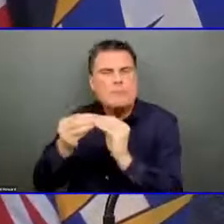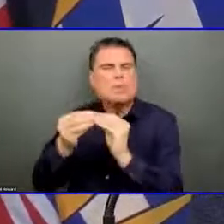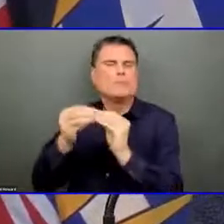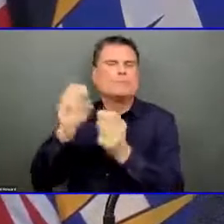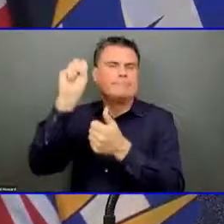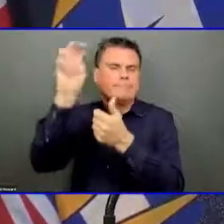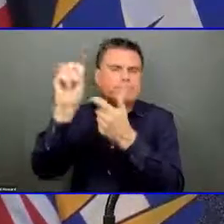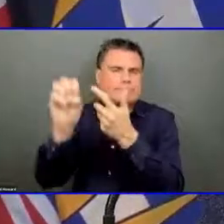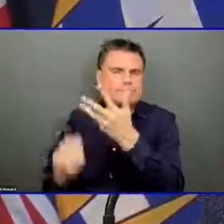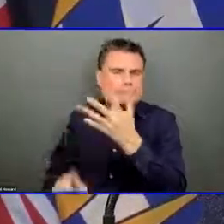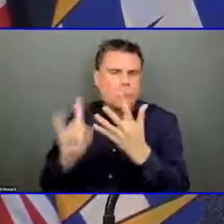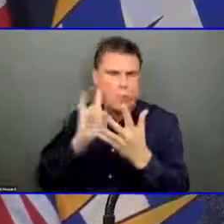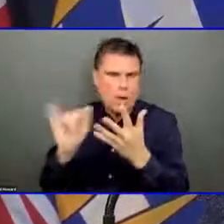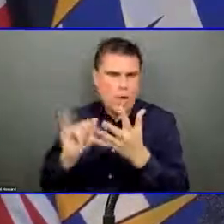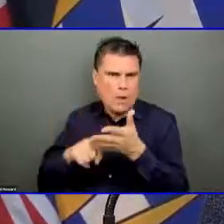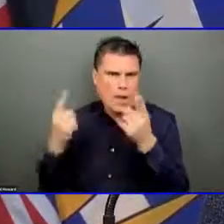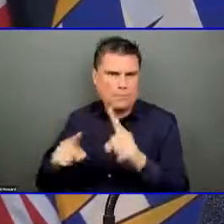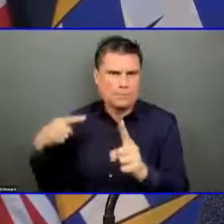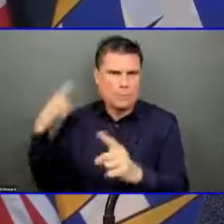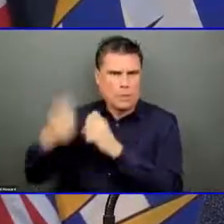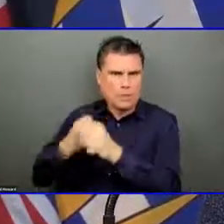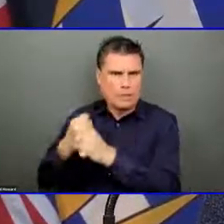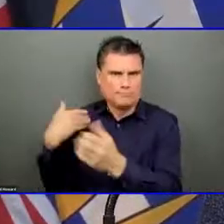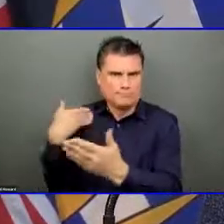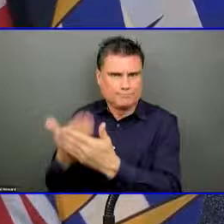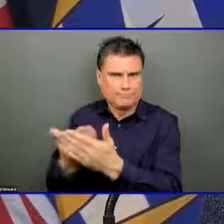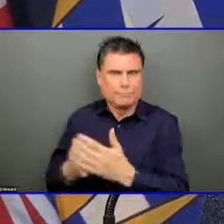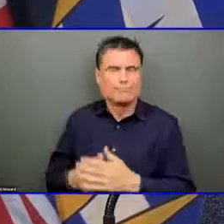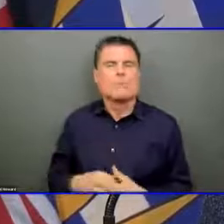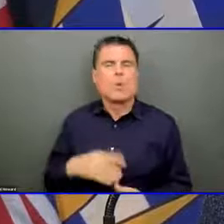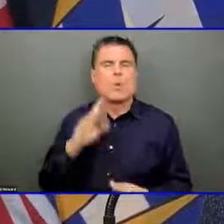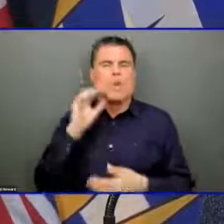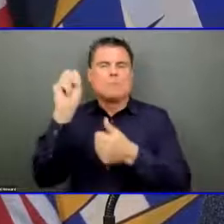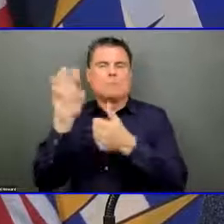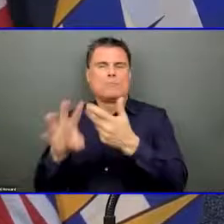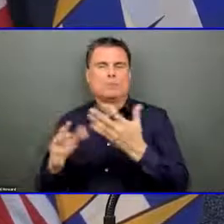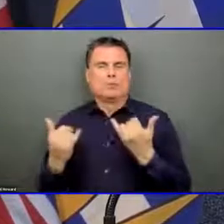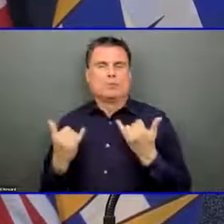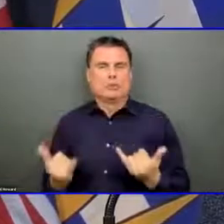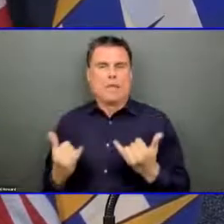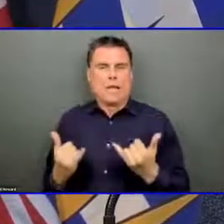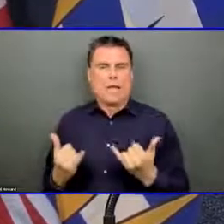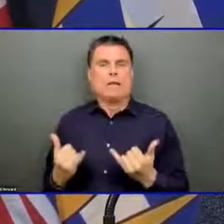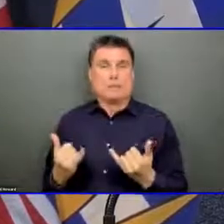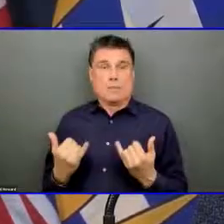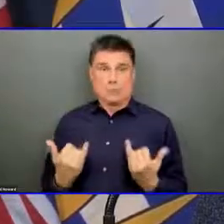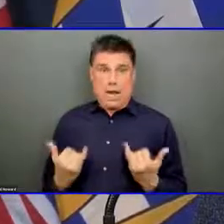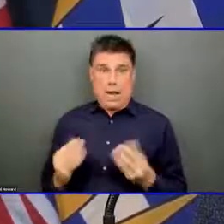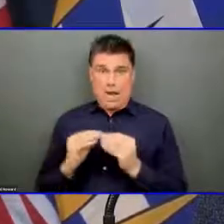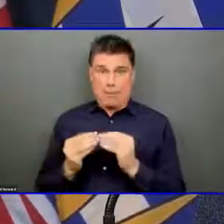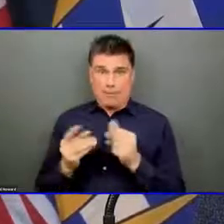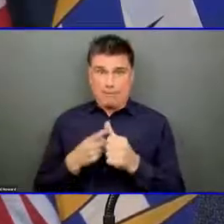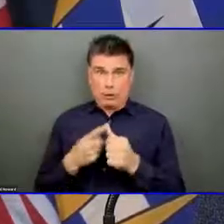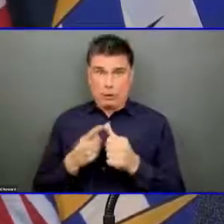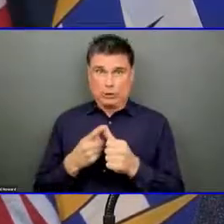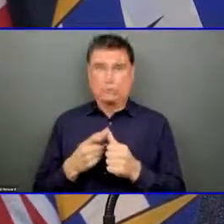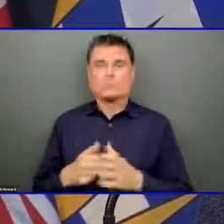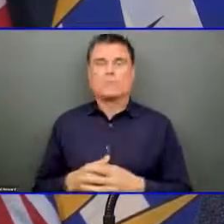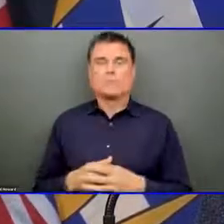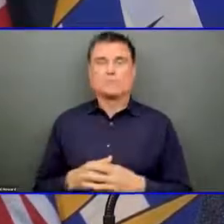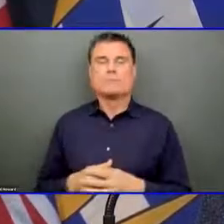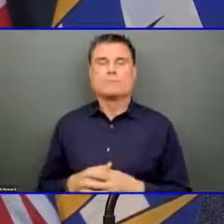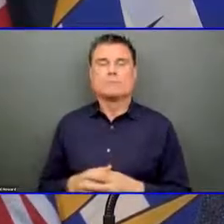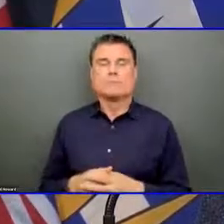will just update us on the numbers for today. We've had 569 new cases today, 3 of